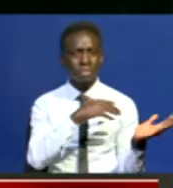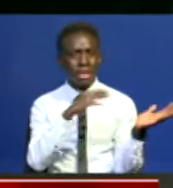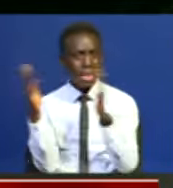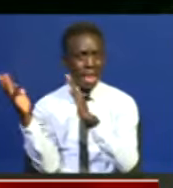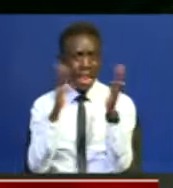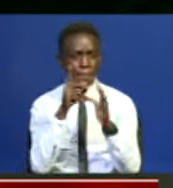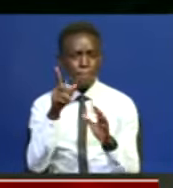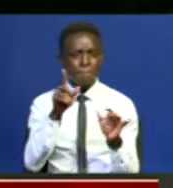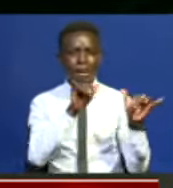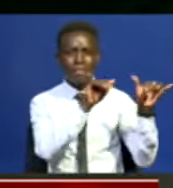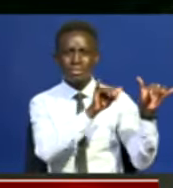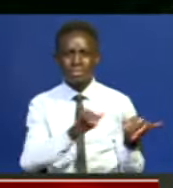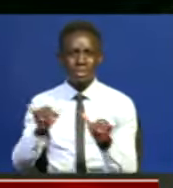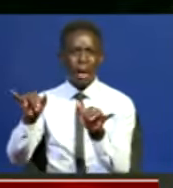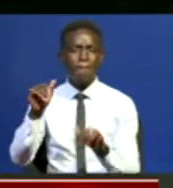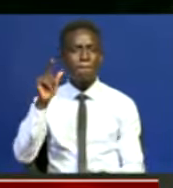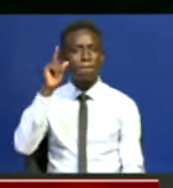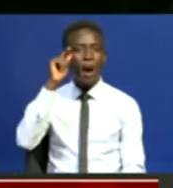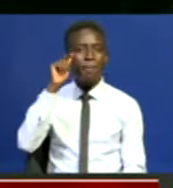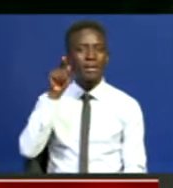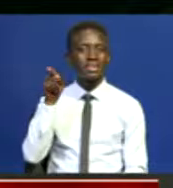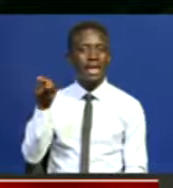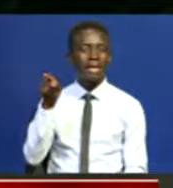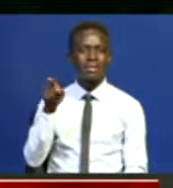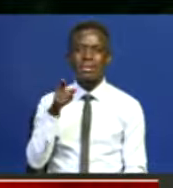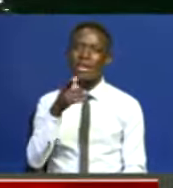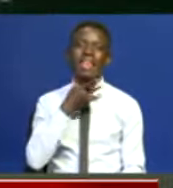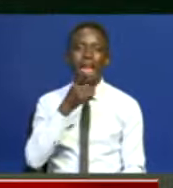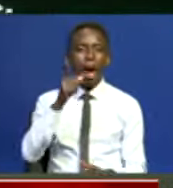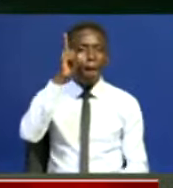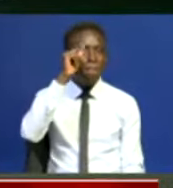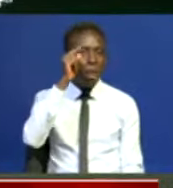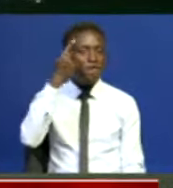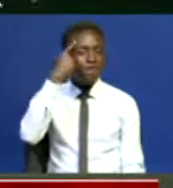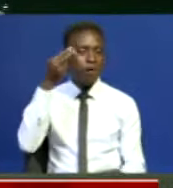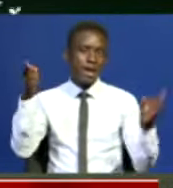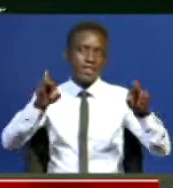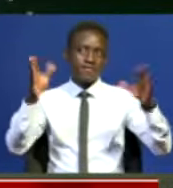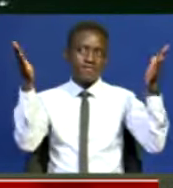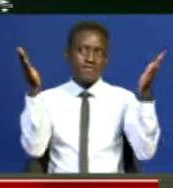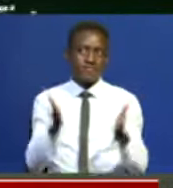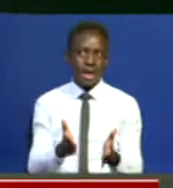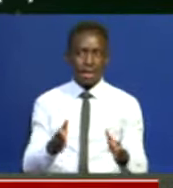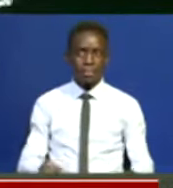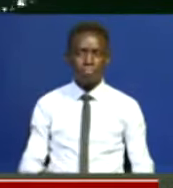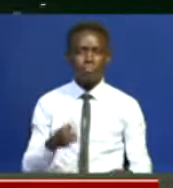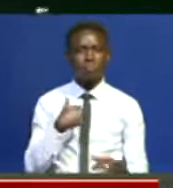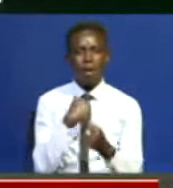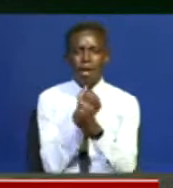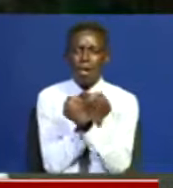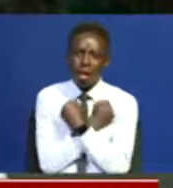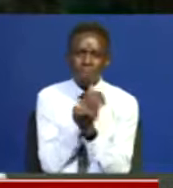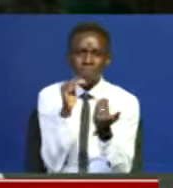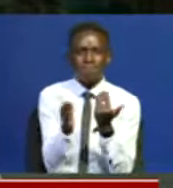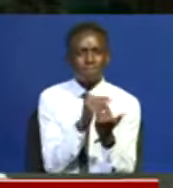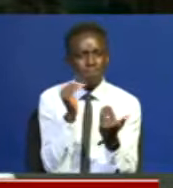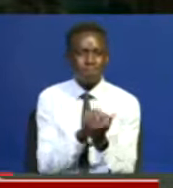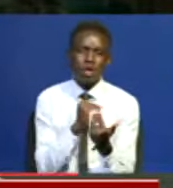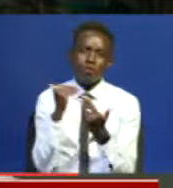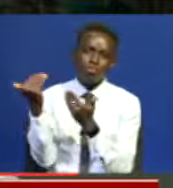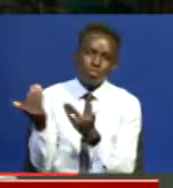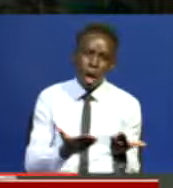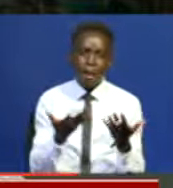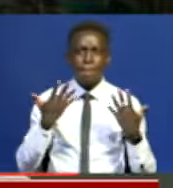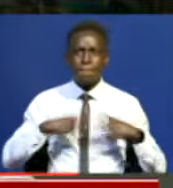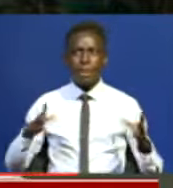similar to Mombasa. This is the Mombasa of Rift Valley. I love the hospitality, the people of Baringo. At a personal